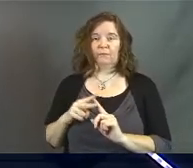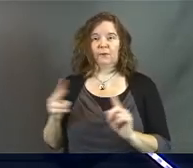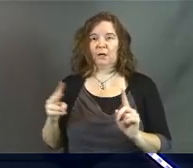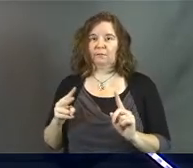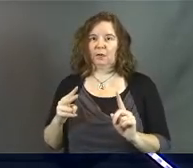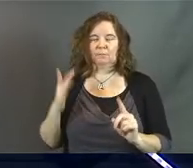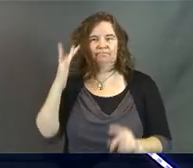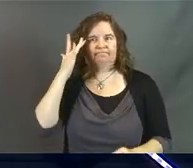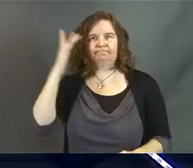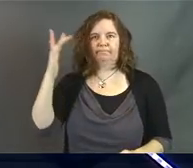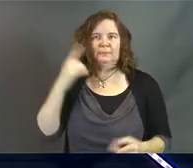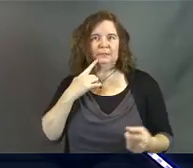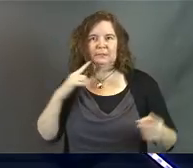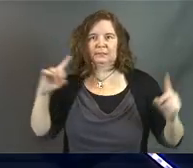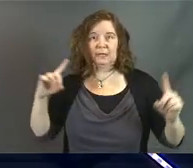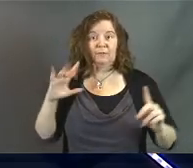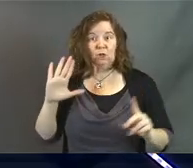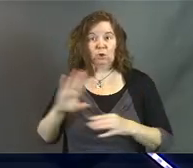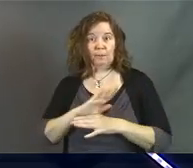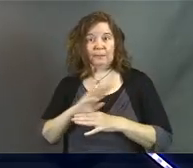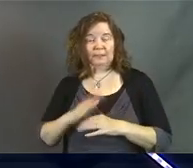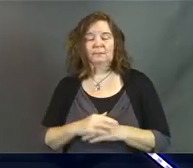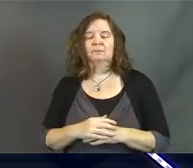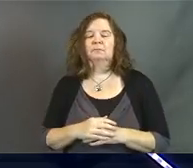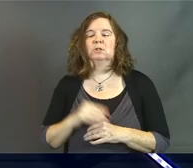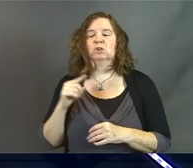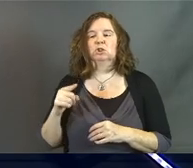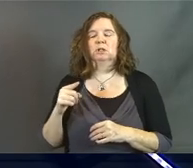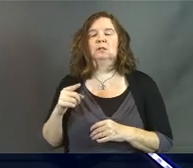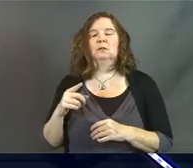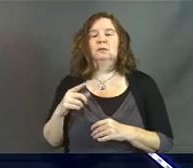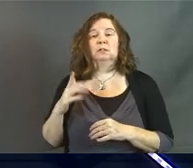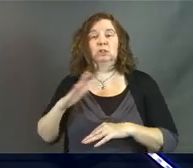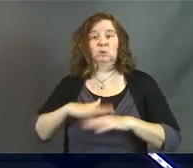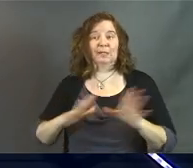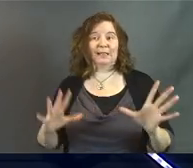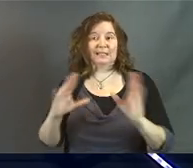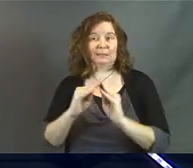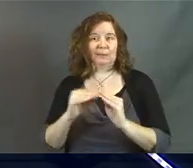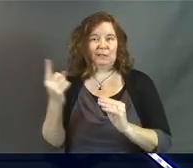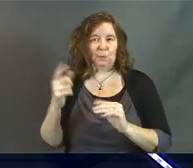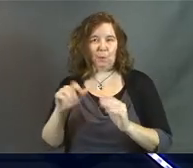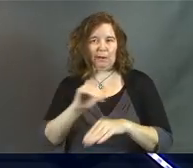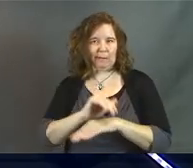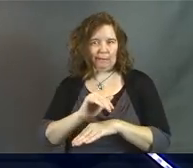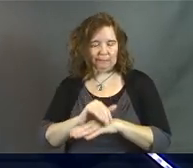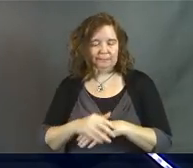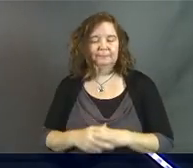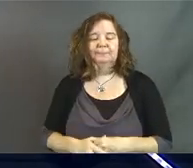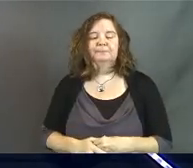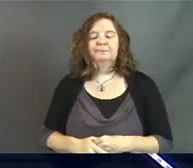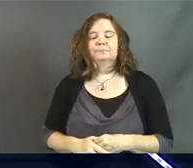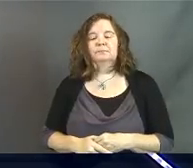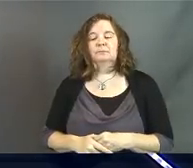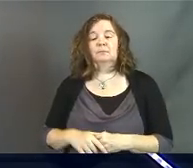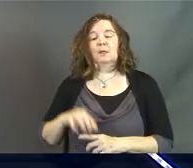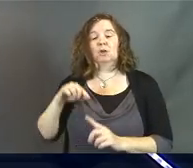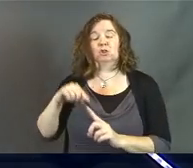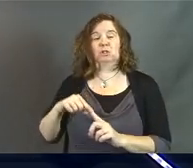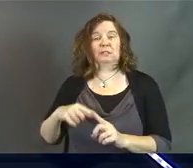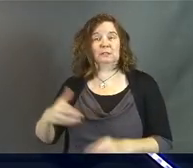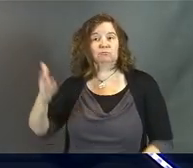very sharp, very, very successful in her business. And so she was at this meeting this one particular night, and